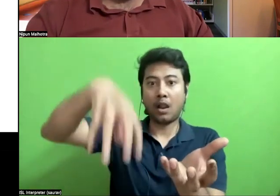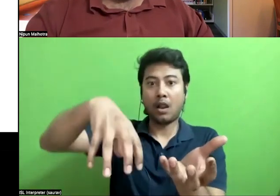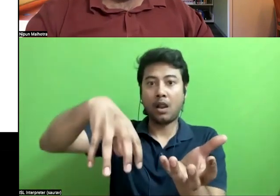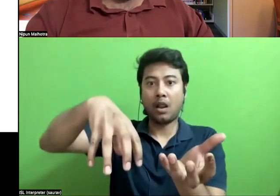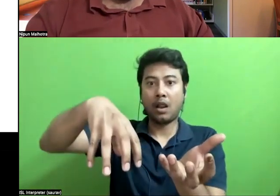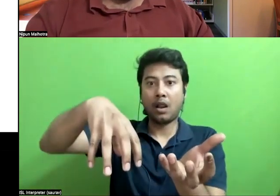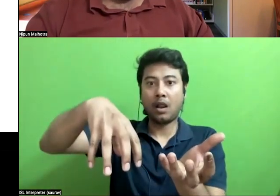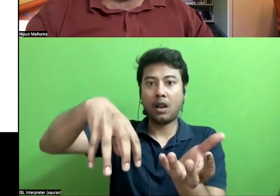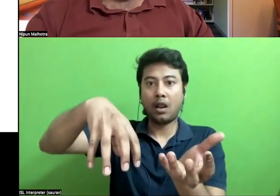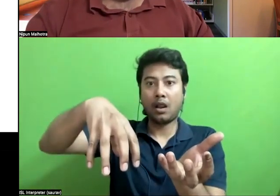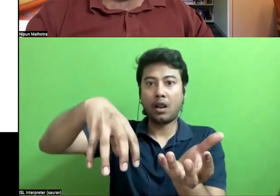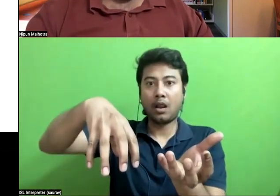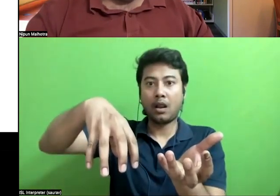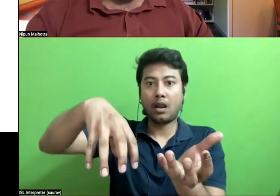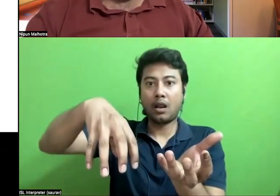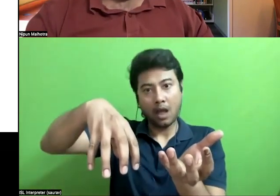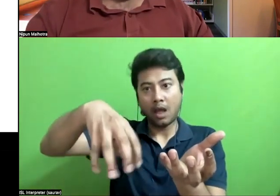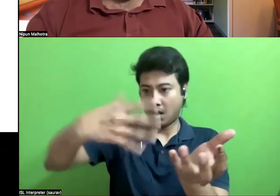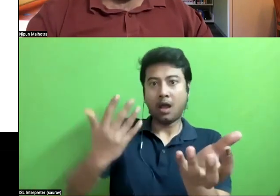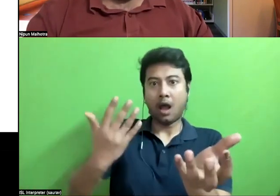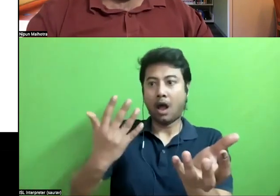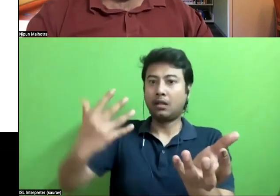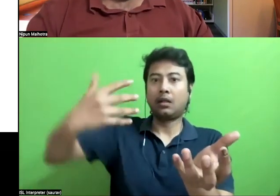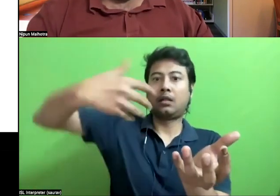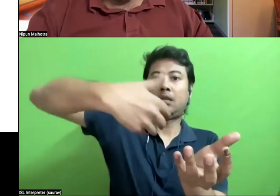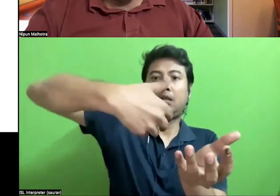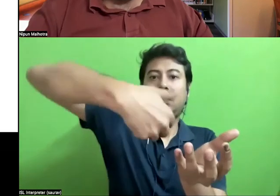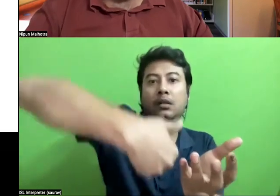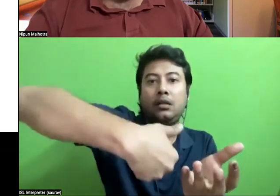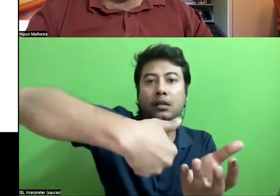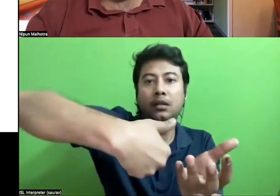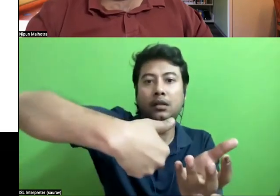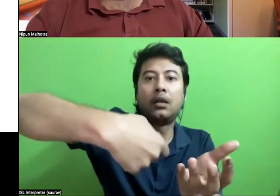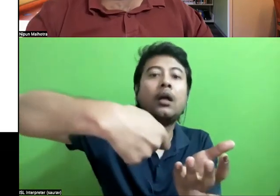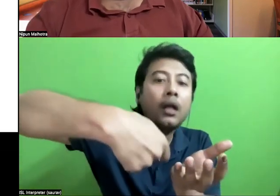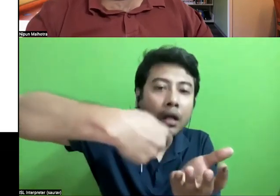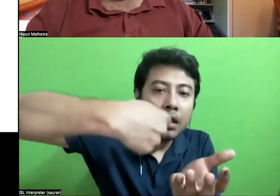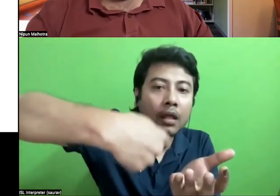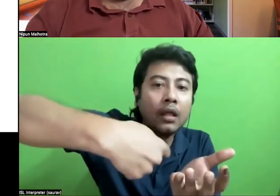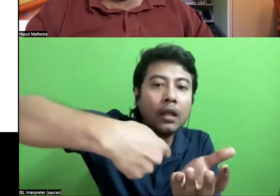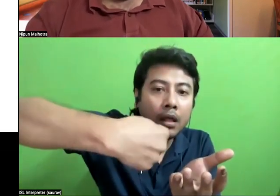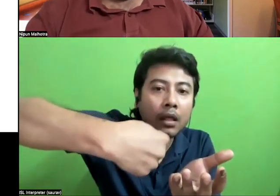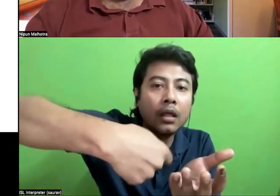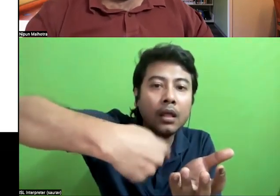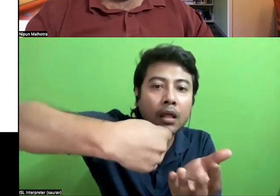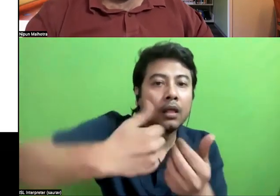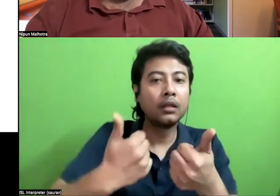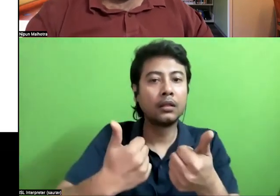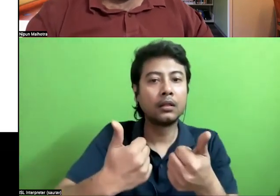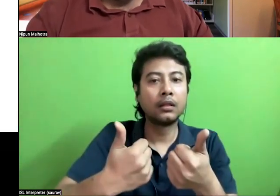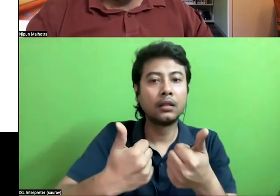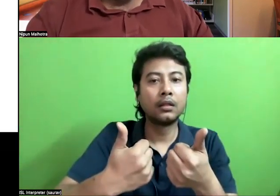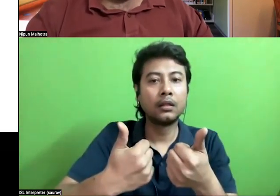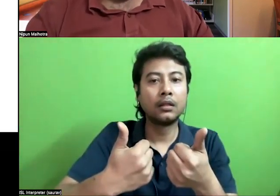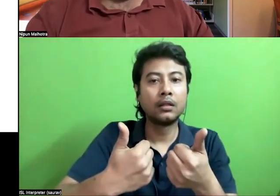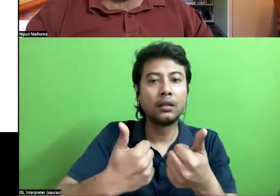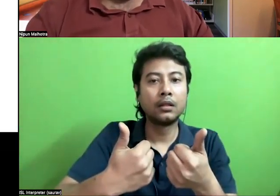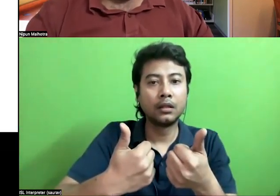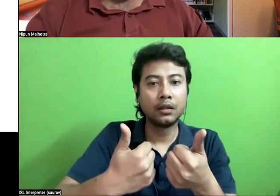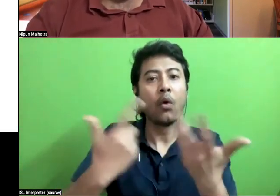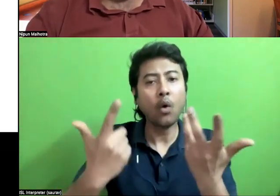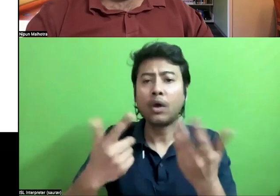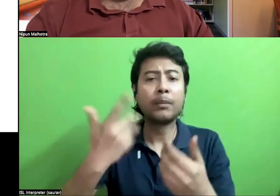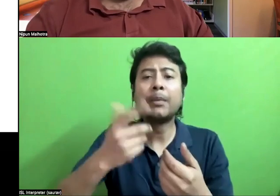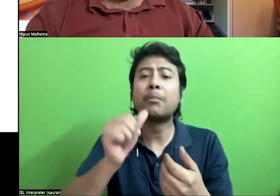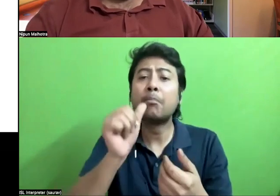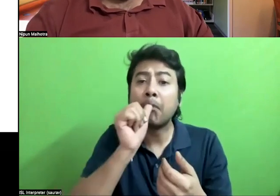sense, on which I'll put my hand and, so that from there I can eat easily. Or whenever there's any liquid that I need to drink, whether